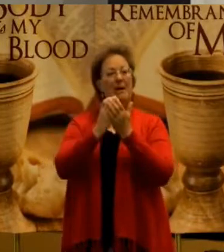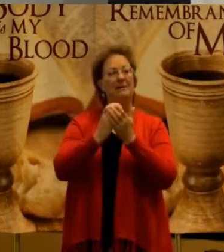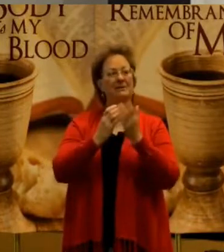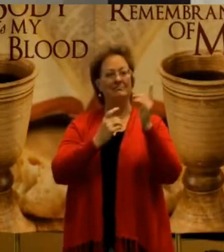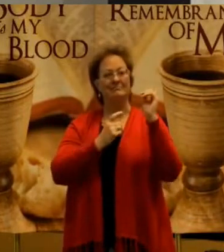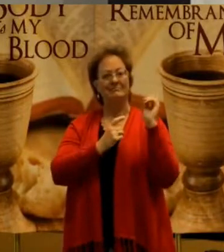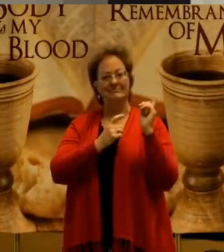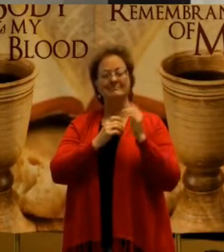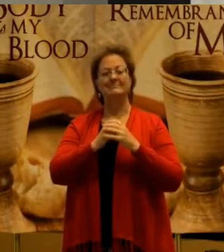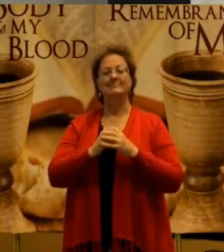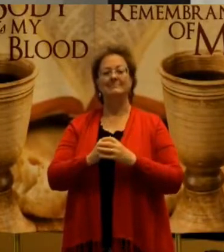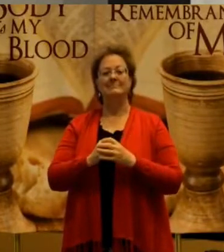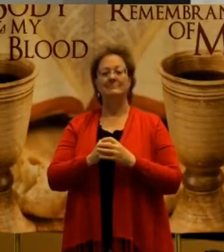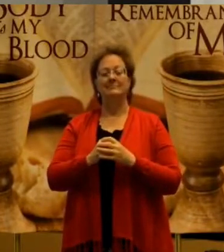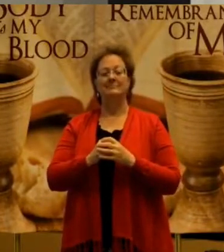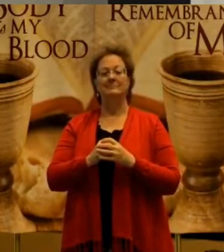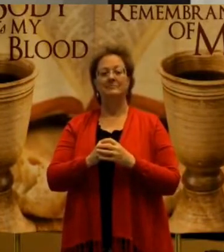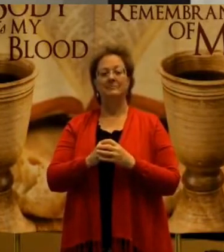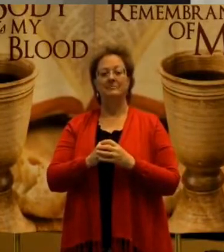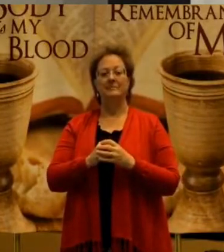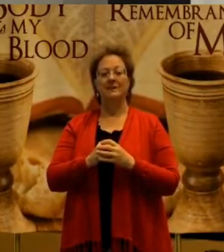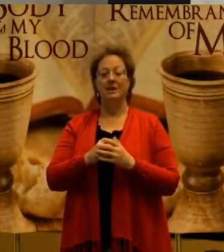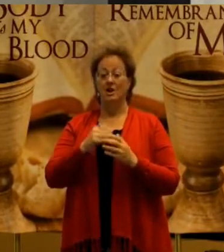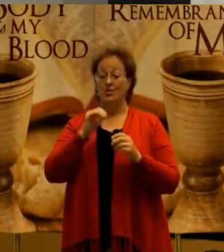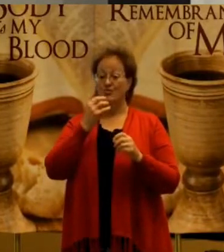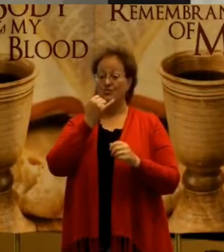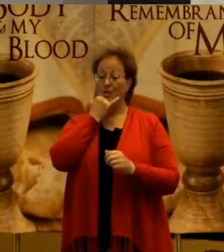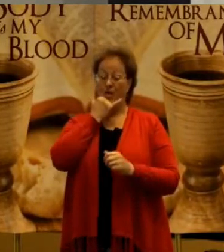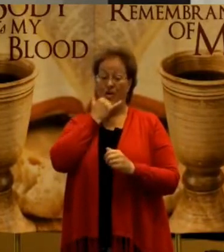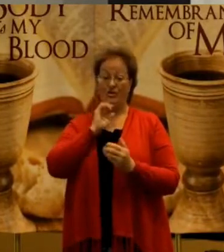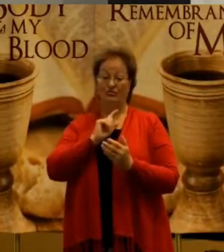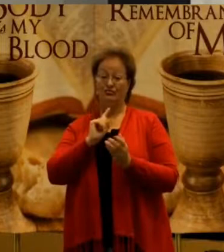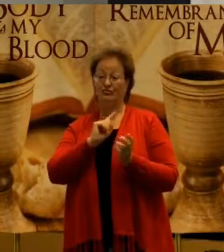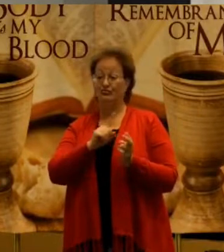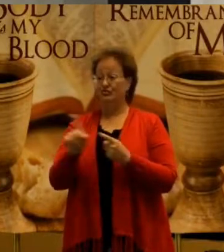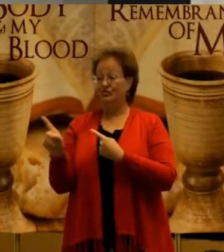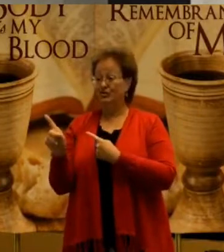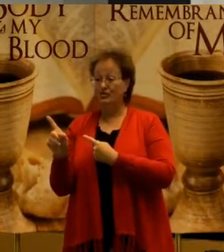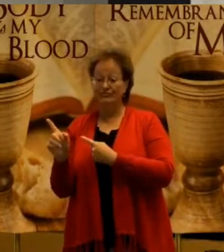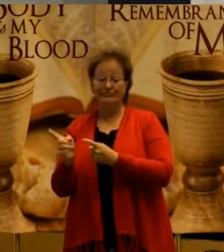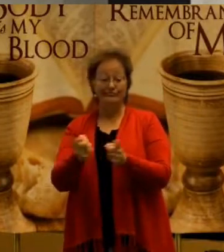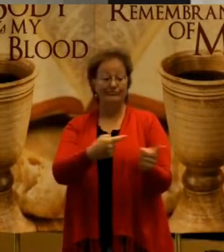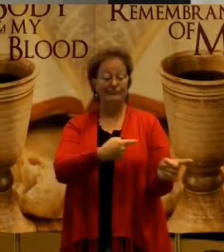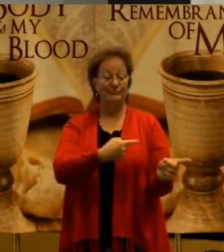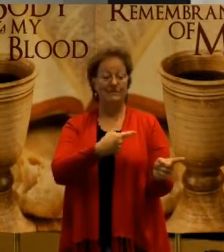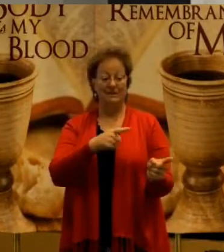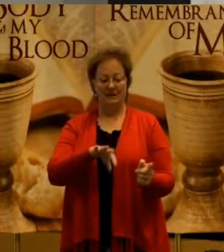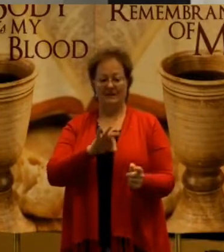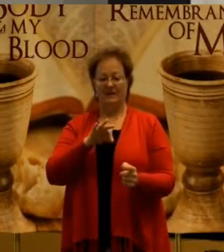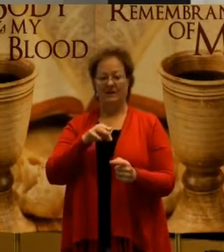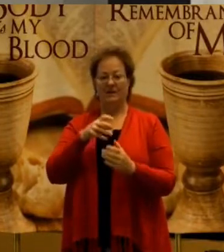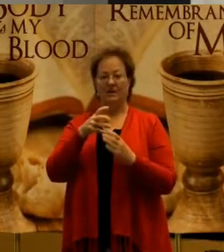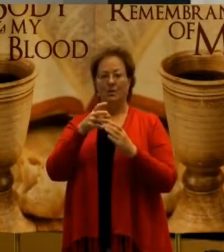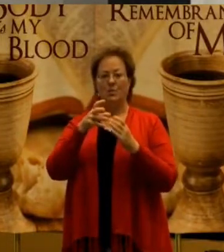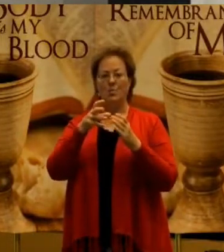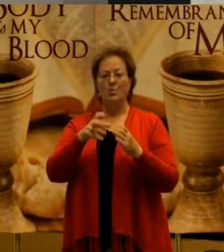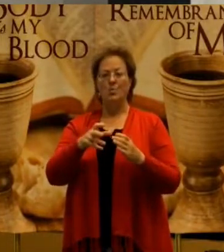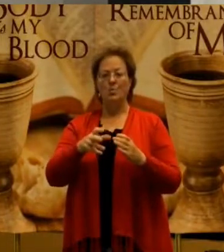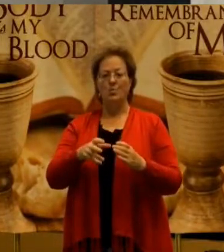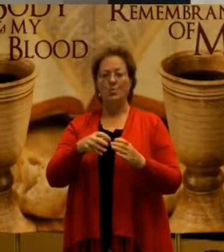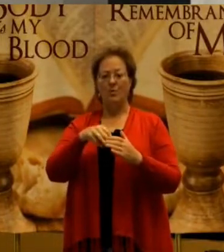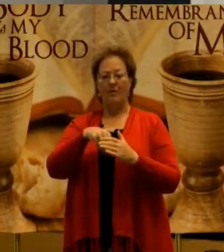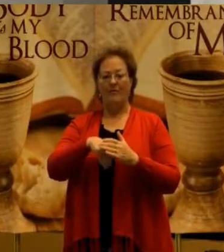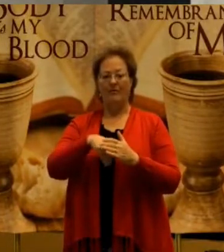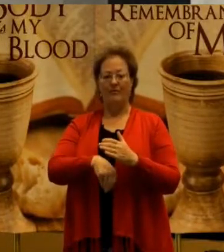very easily. All you have to do is take a wrong turn, and before you know it, you can find yourself sinking deeper and deeper and